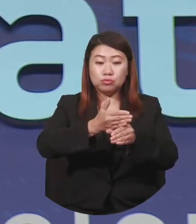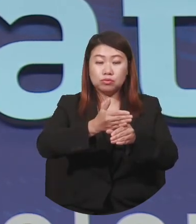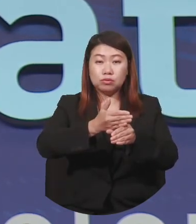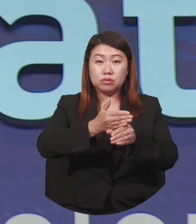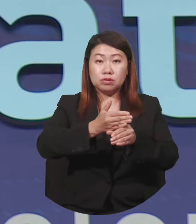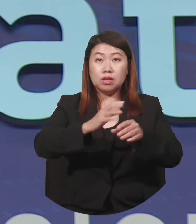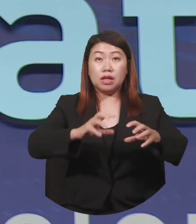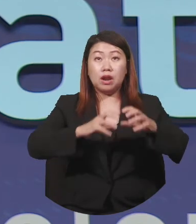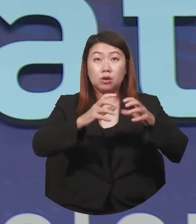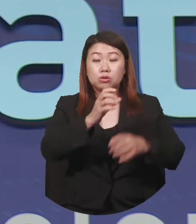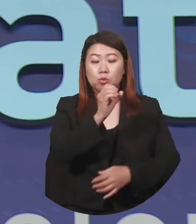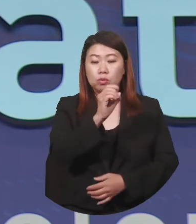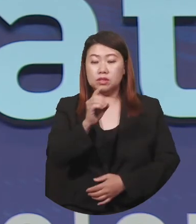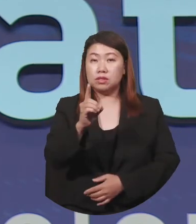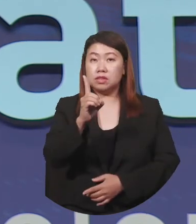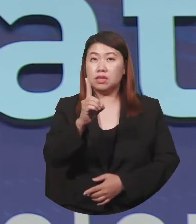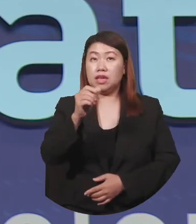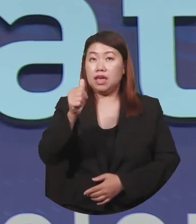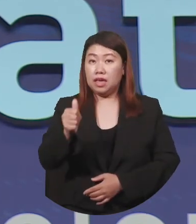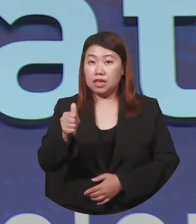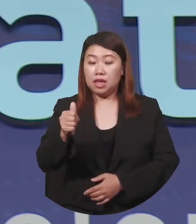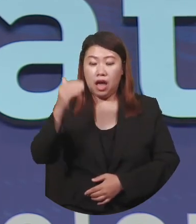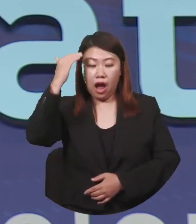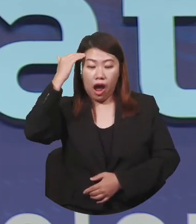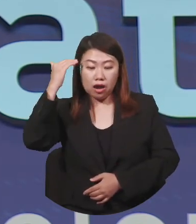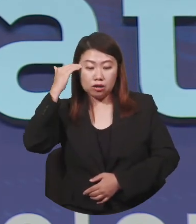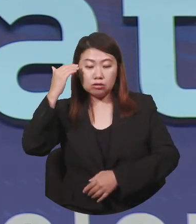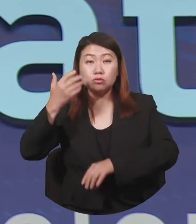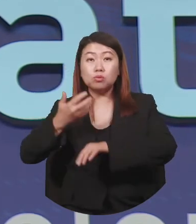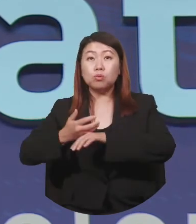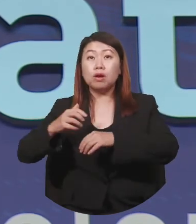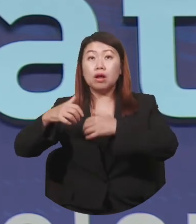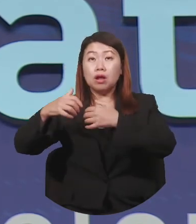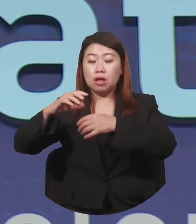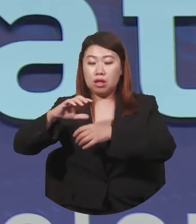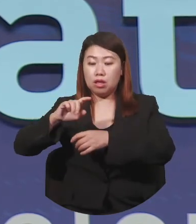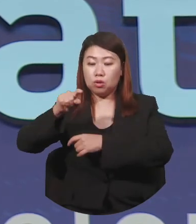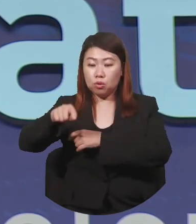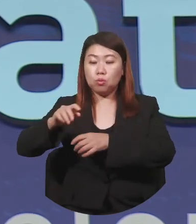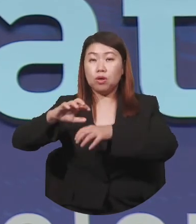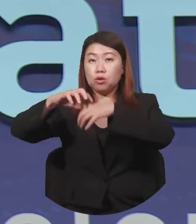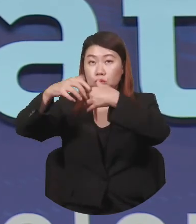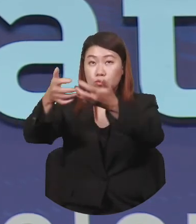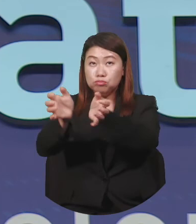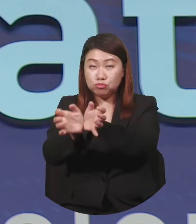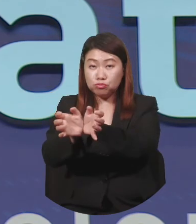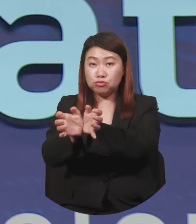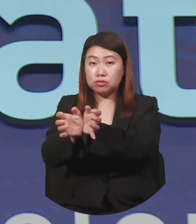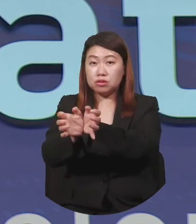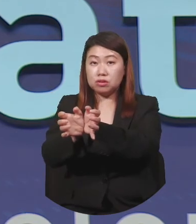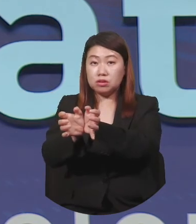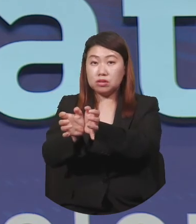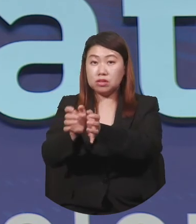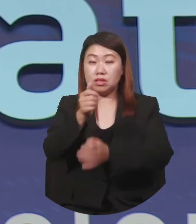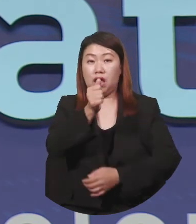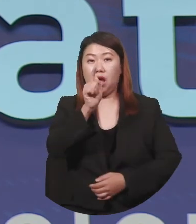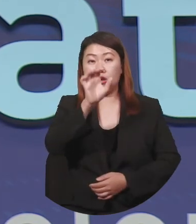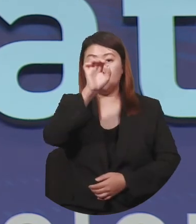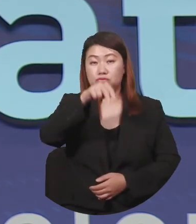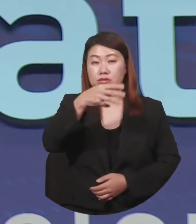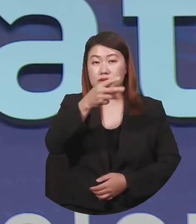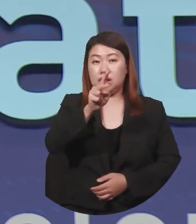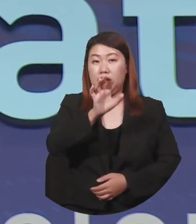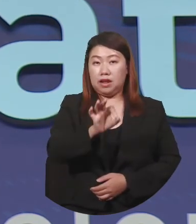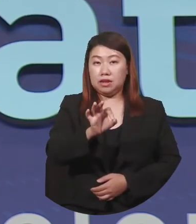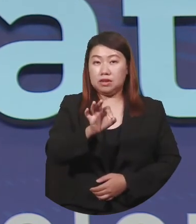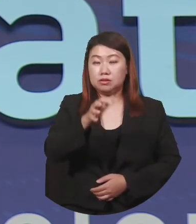a global pivotal state charting a new path for Korea's development cooperation in an era of global uncertainty,